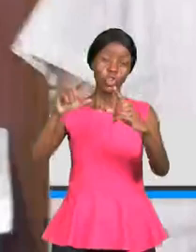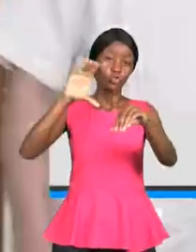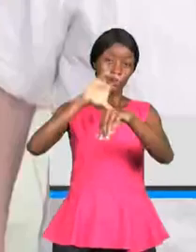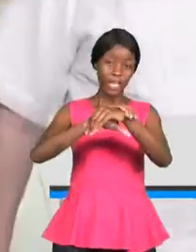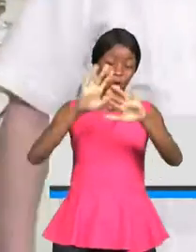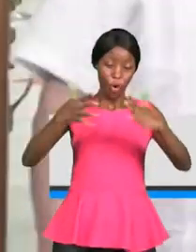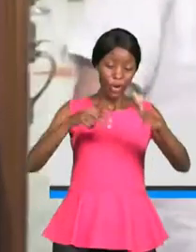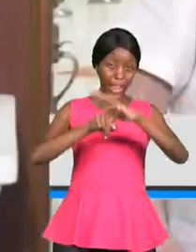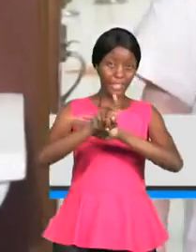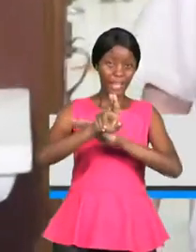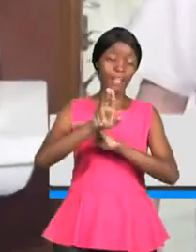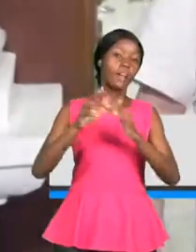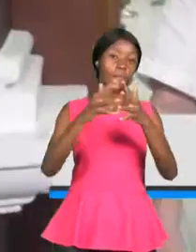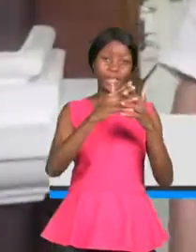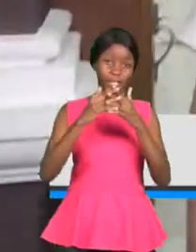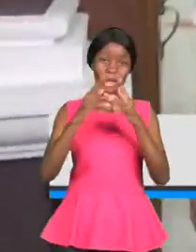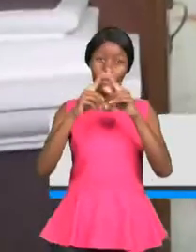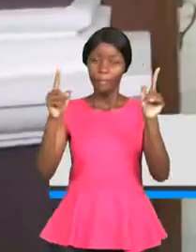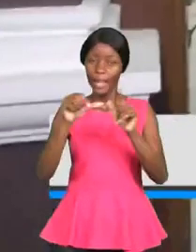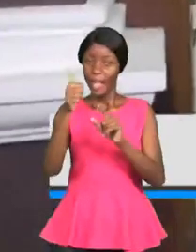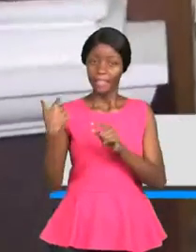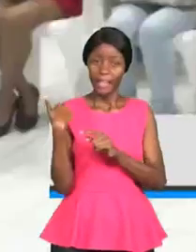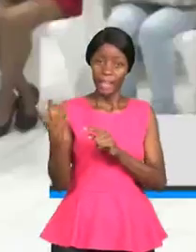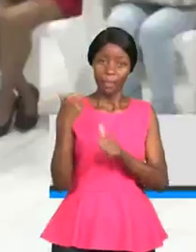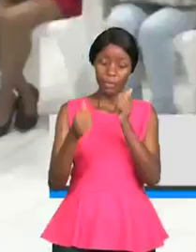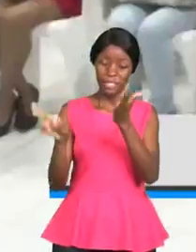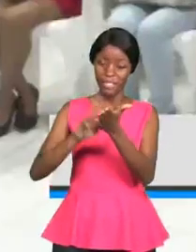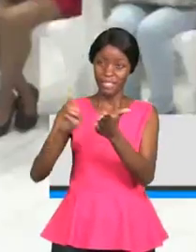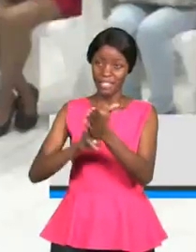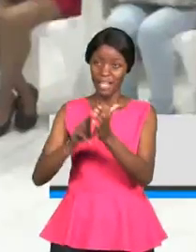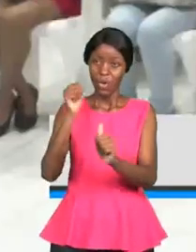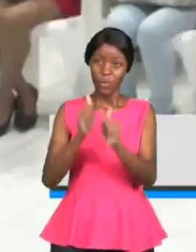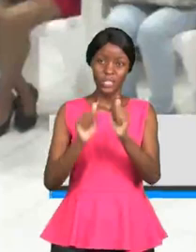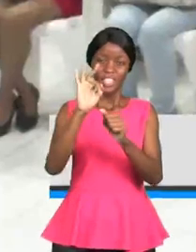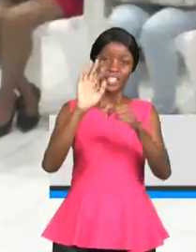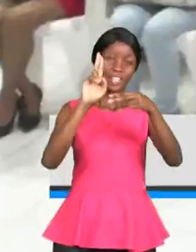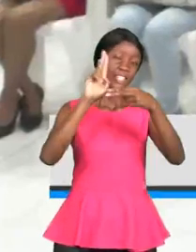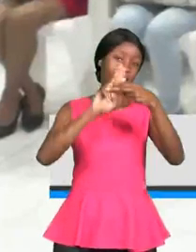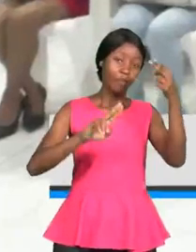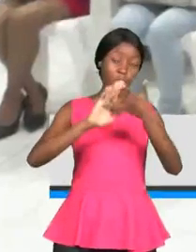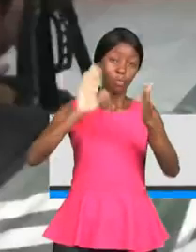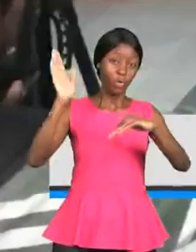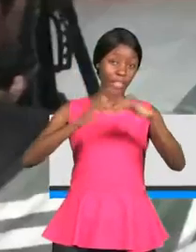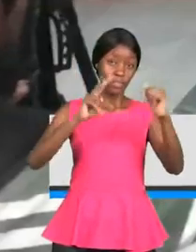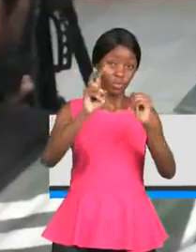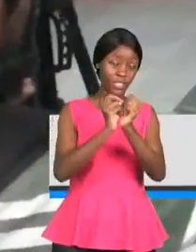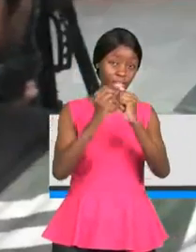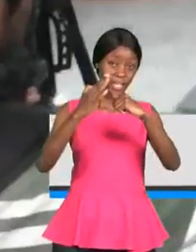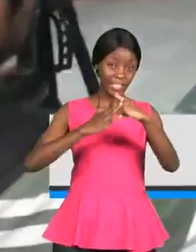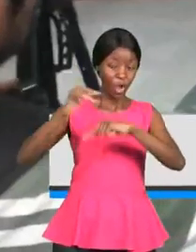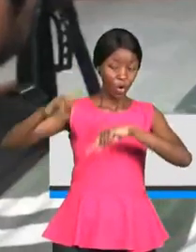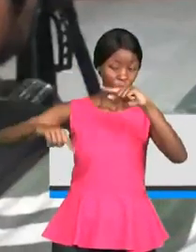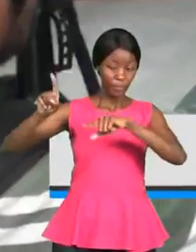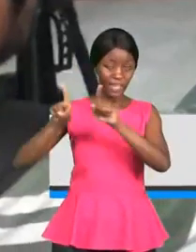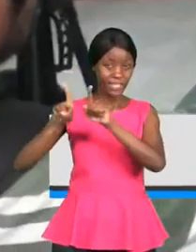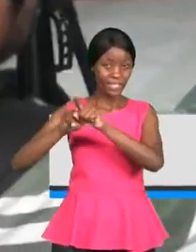The number of Africans registered by Mexican authorities tripled in the first 4 months of 2019 compared with the same